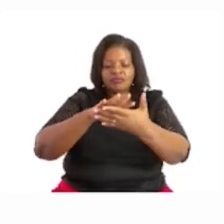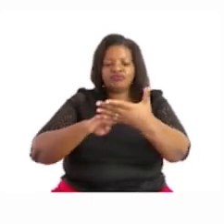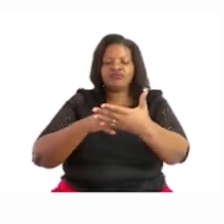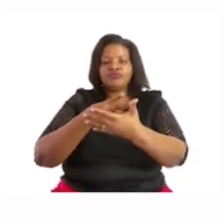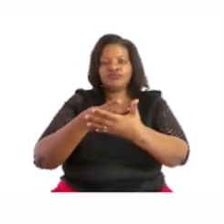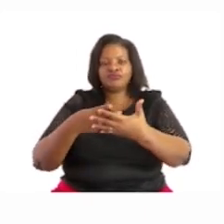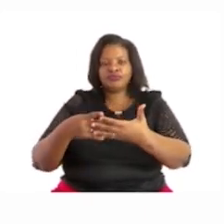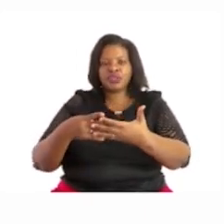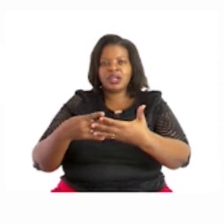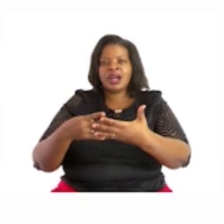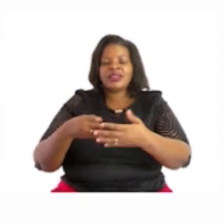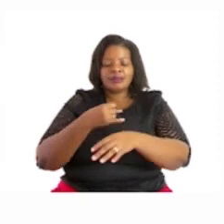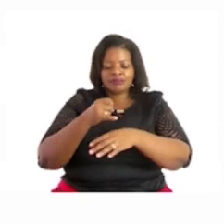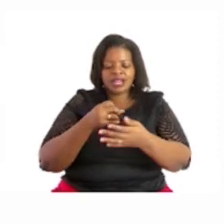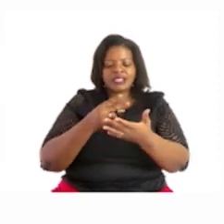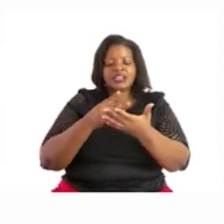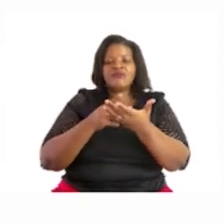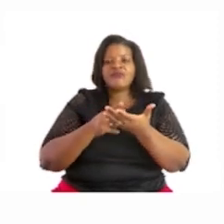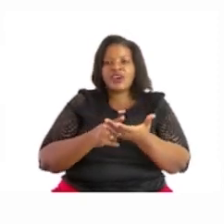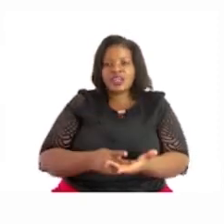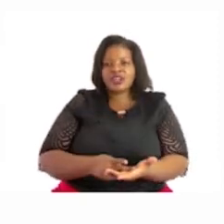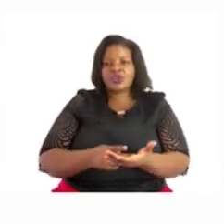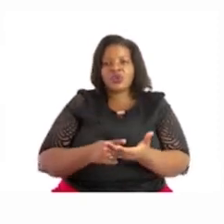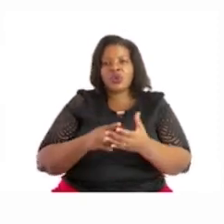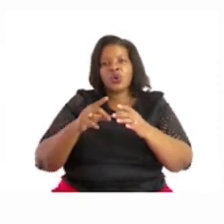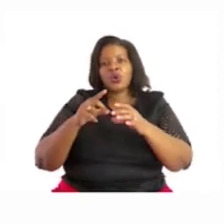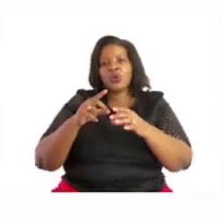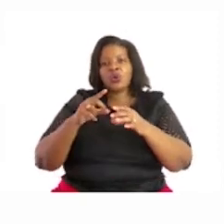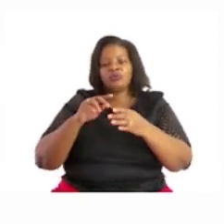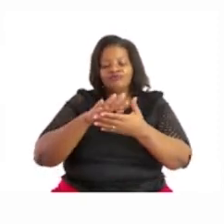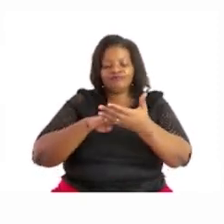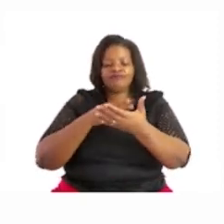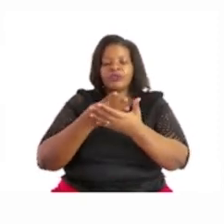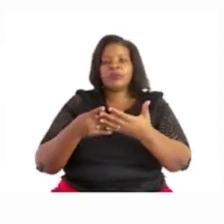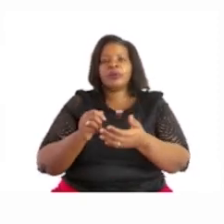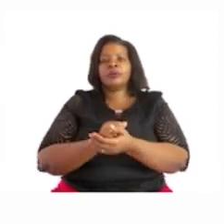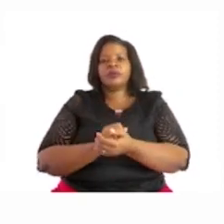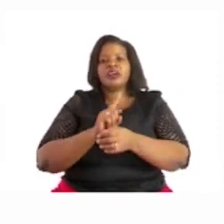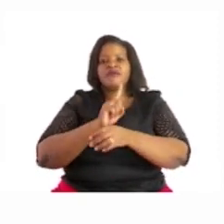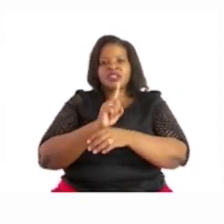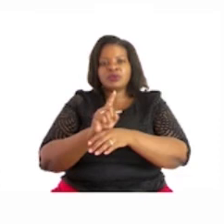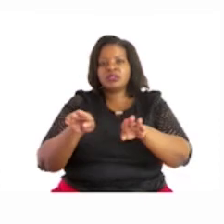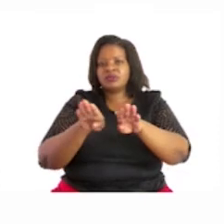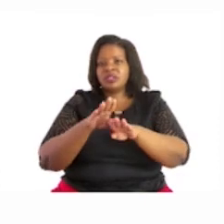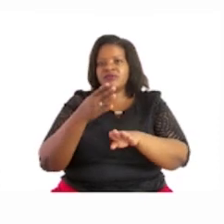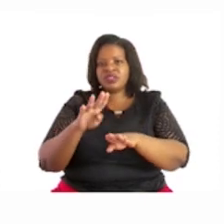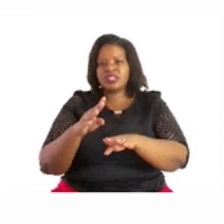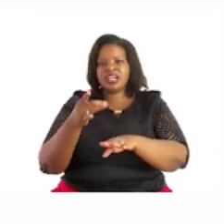place value chart. The first one has been done for you. If you look at the first one, is